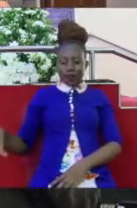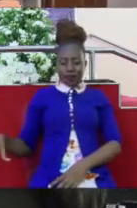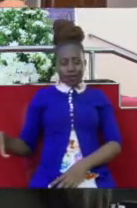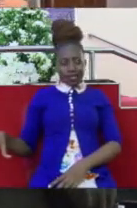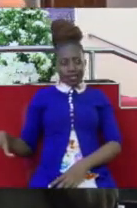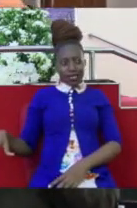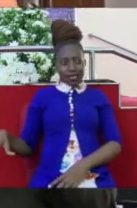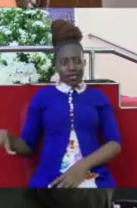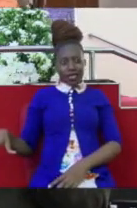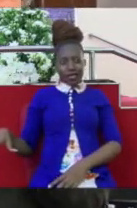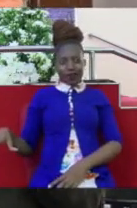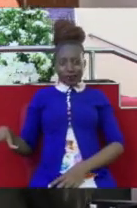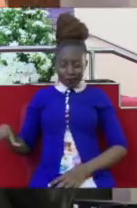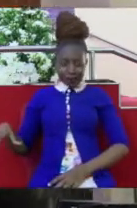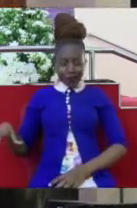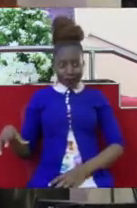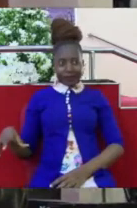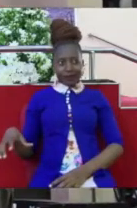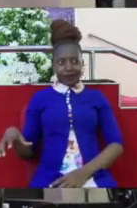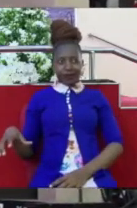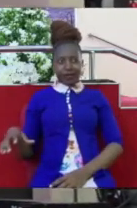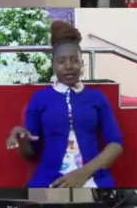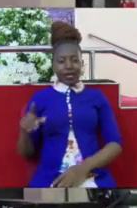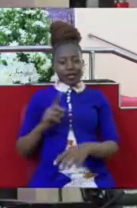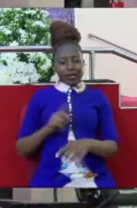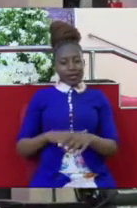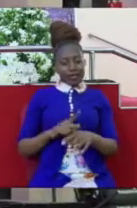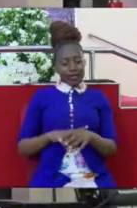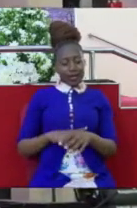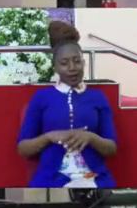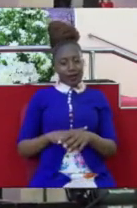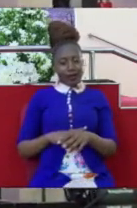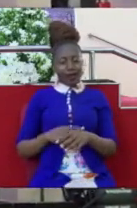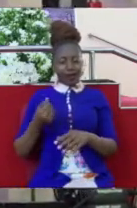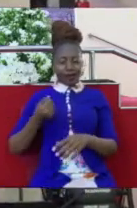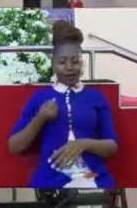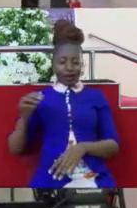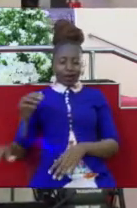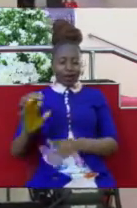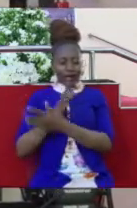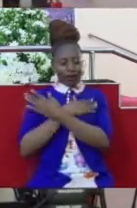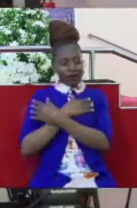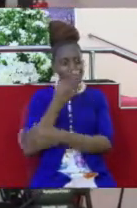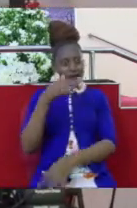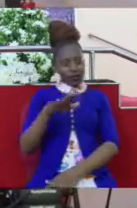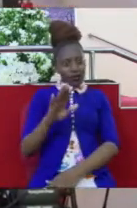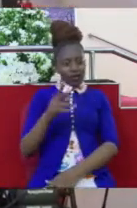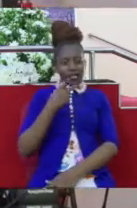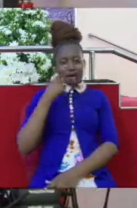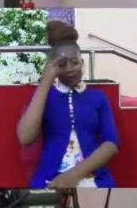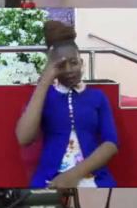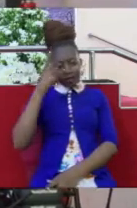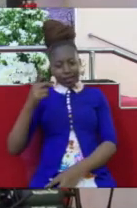her parents are away. Wazazi wake wameondoka. And you just want to go over and watch TV. Mtakwenda tu pale mtazame